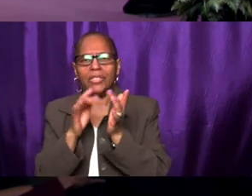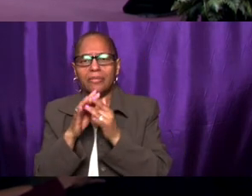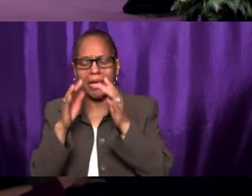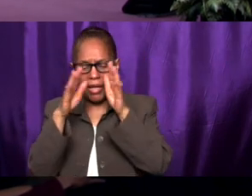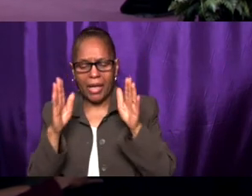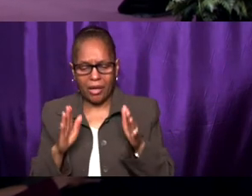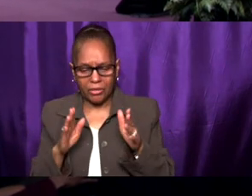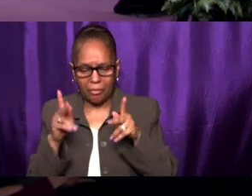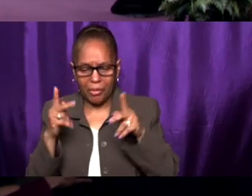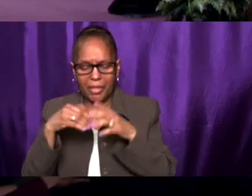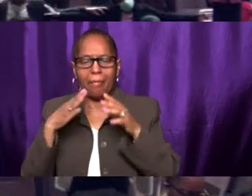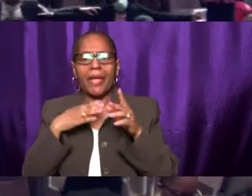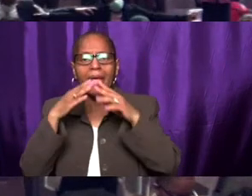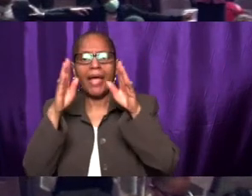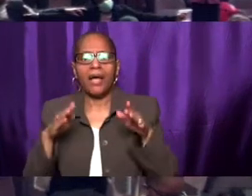will be made whole.